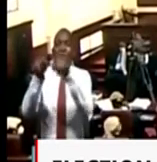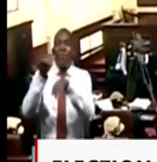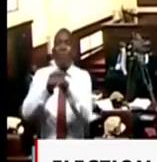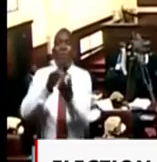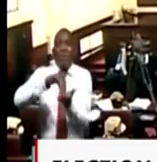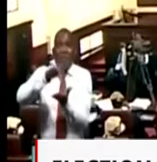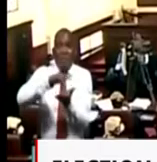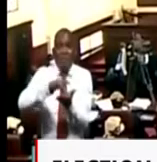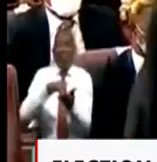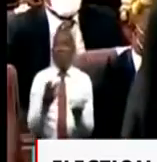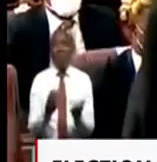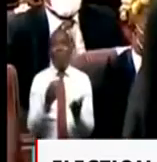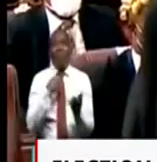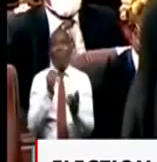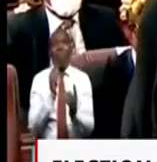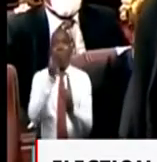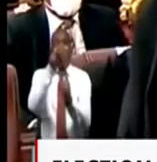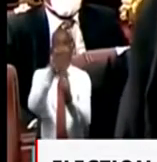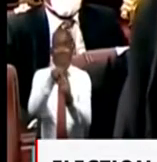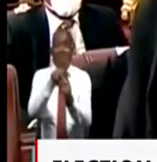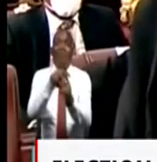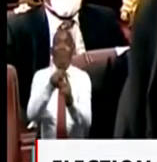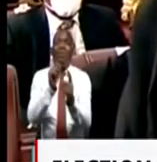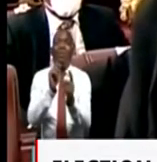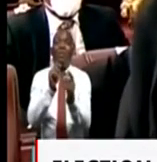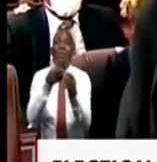lord, I mean, as